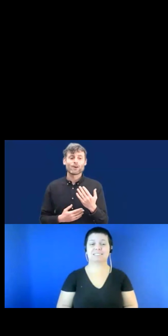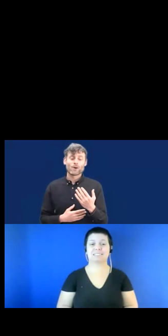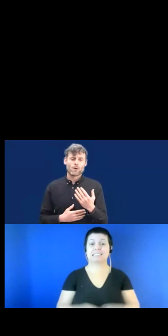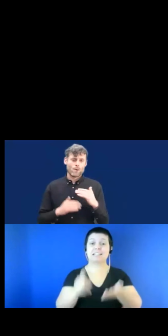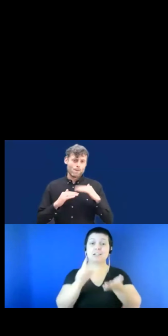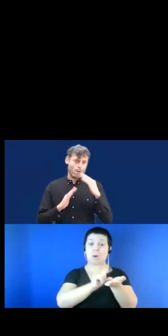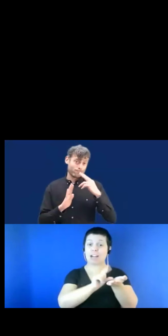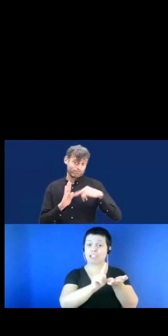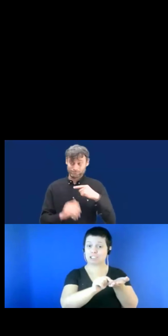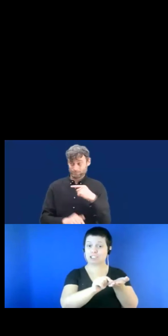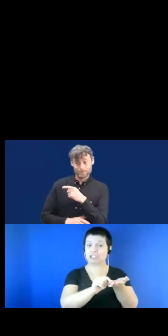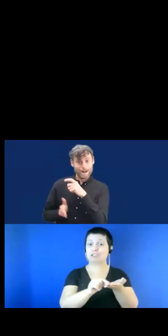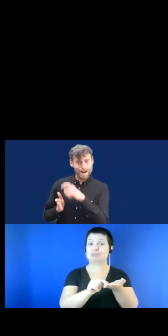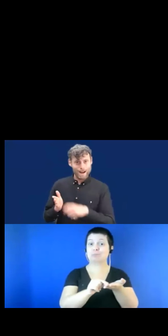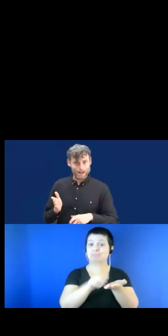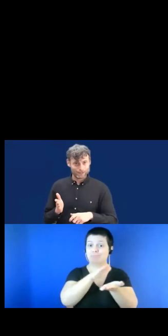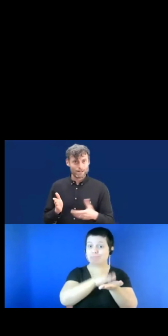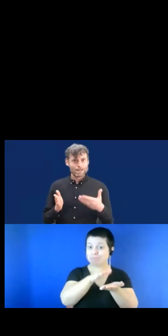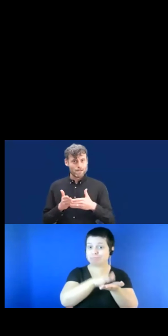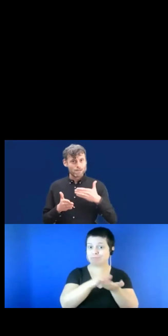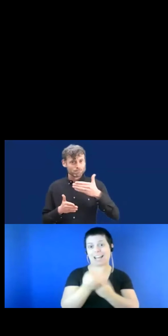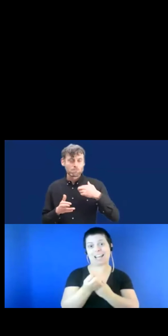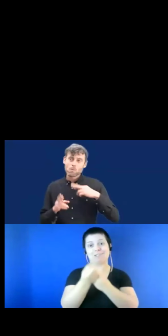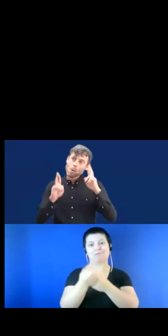further research being published. Thank you.